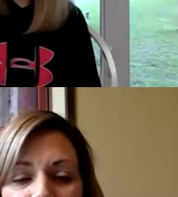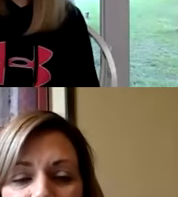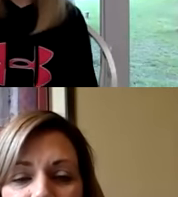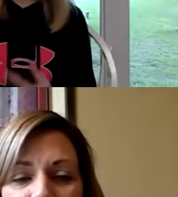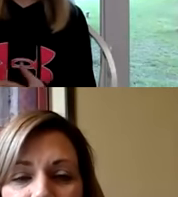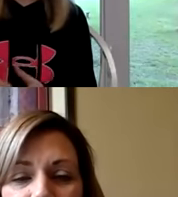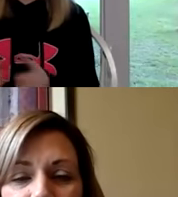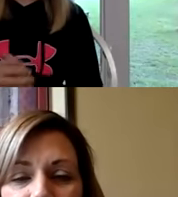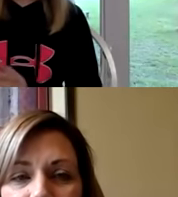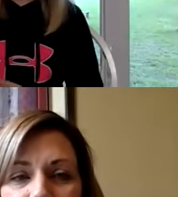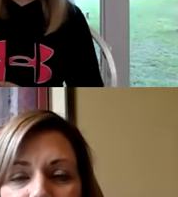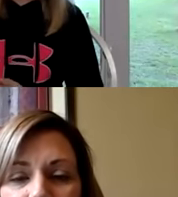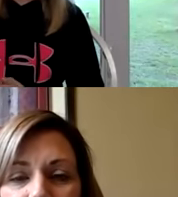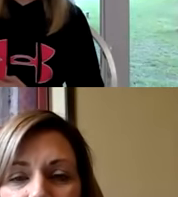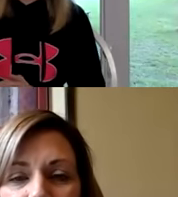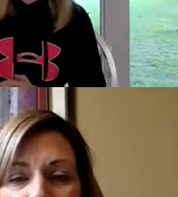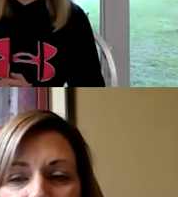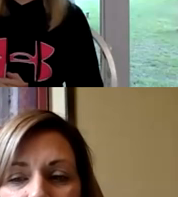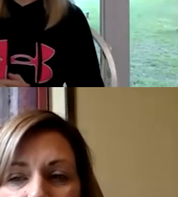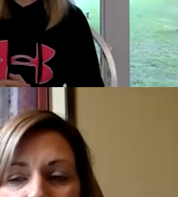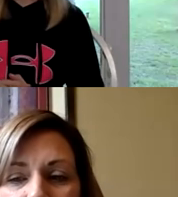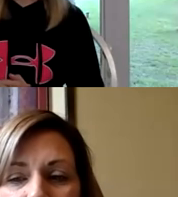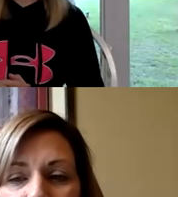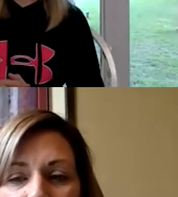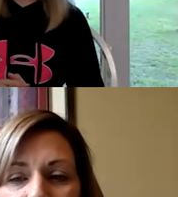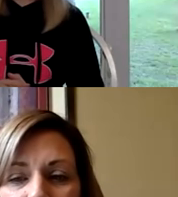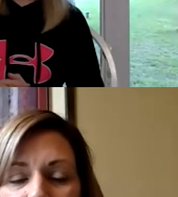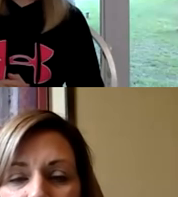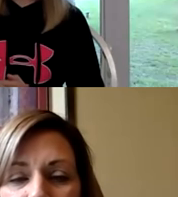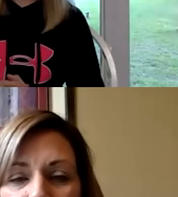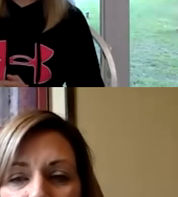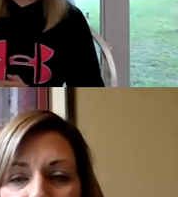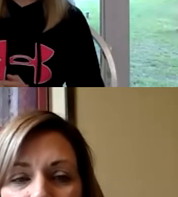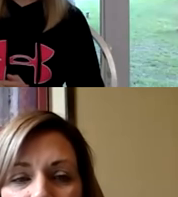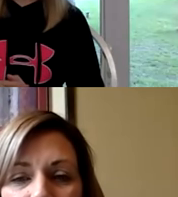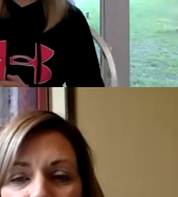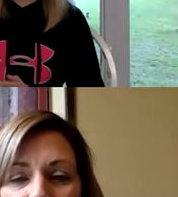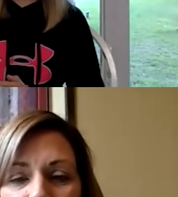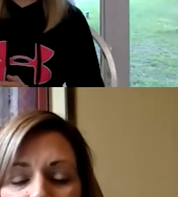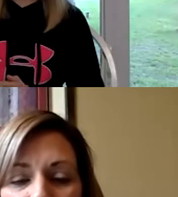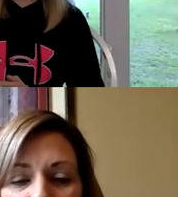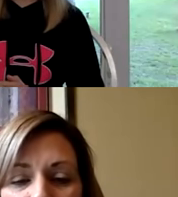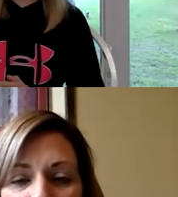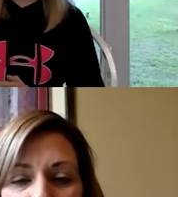All righty. So I will. Hey, Christine.